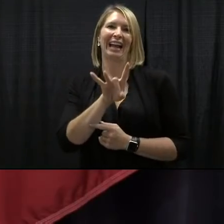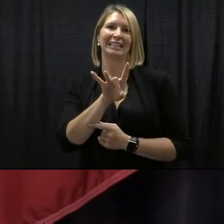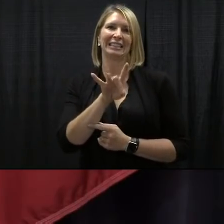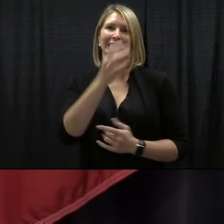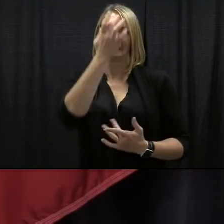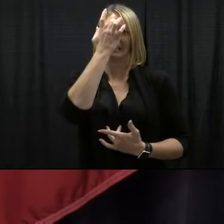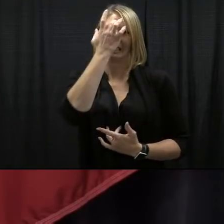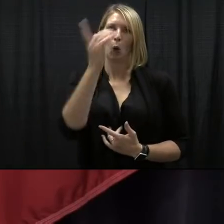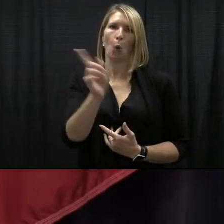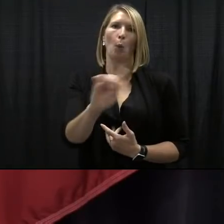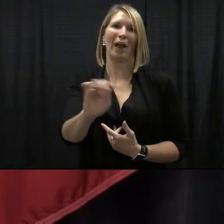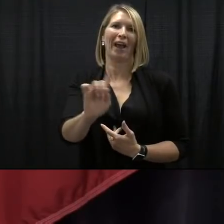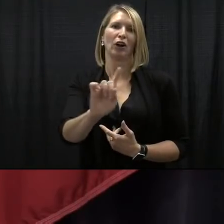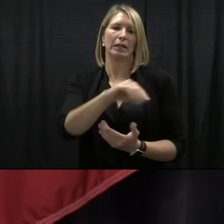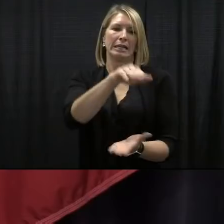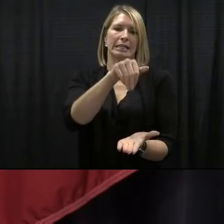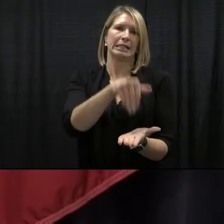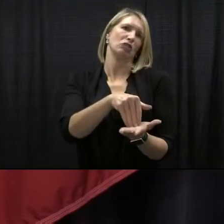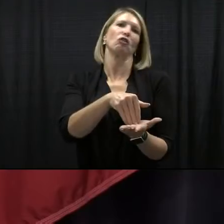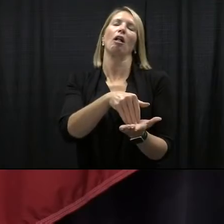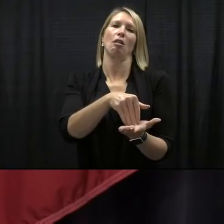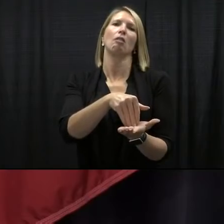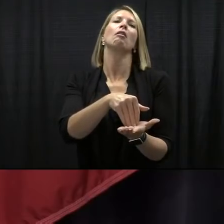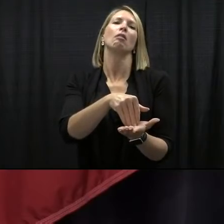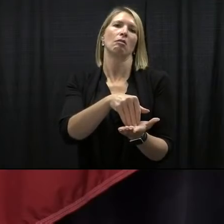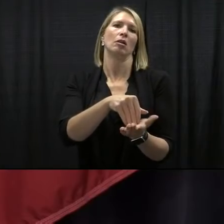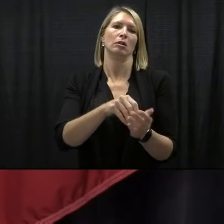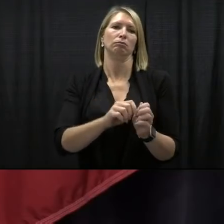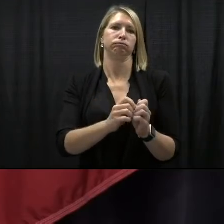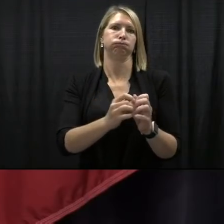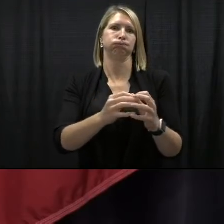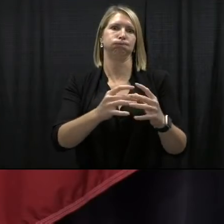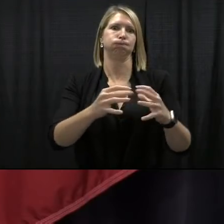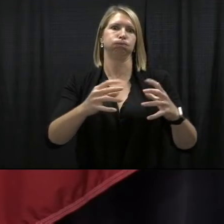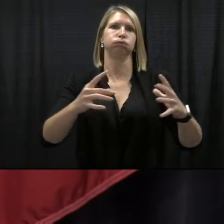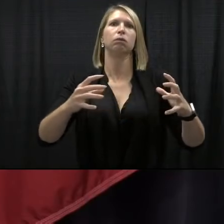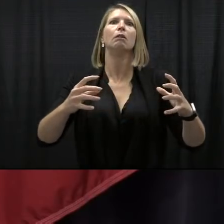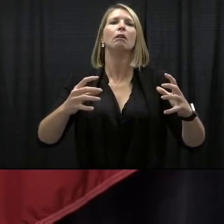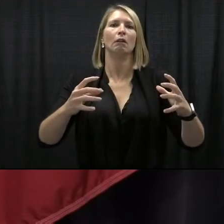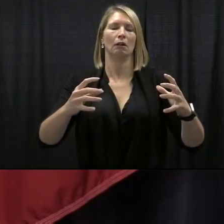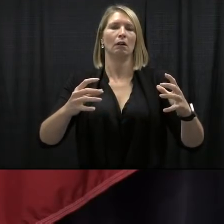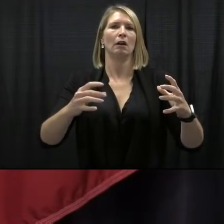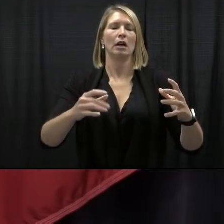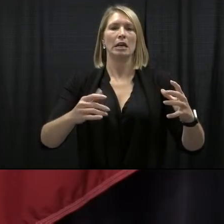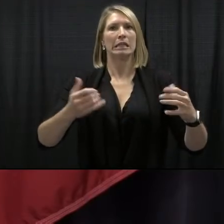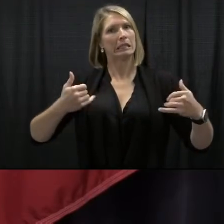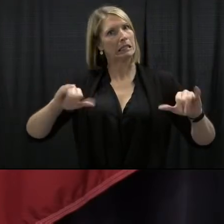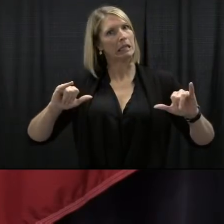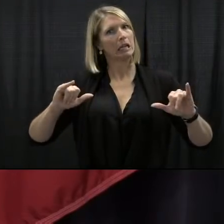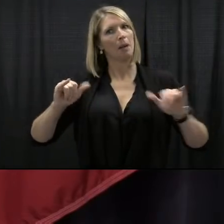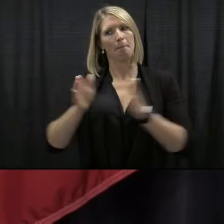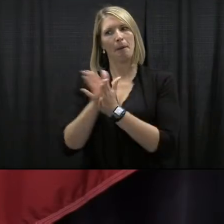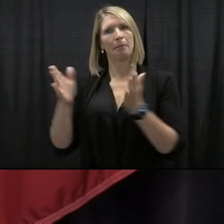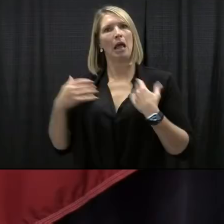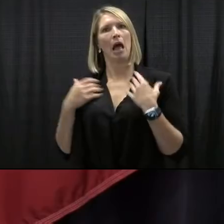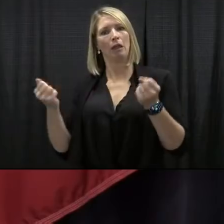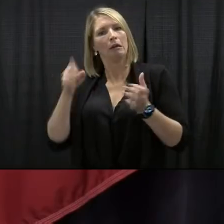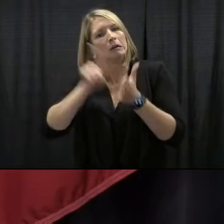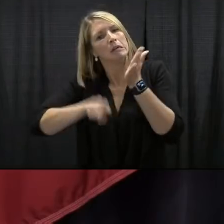the outbreaks. Central Health continues to investigate the source, potential contacts, and potential connections.